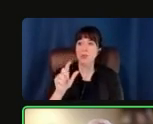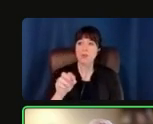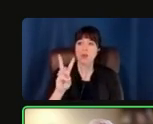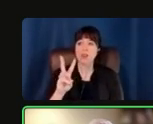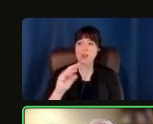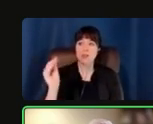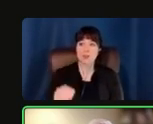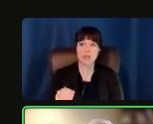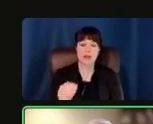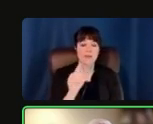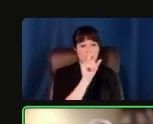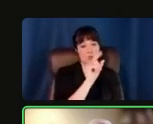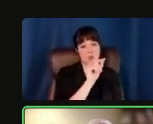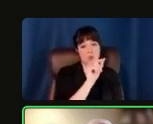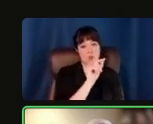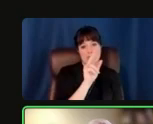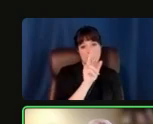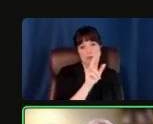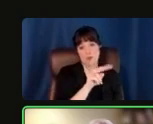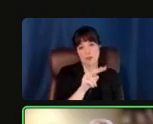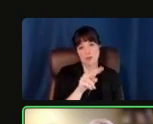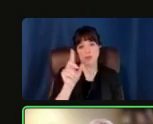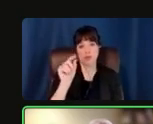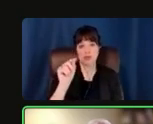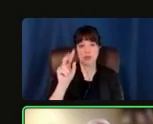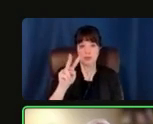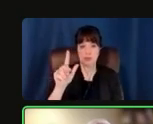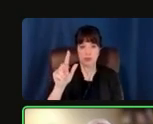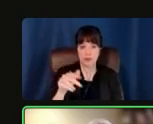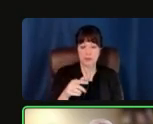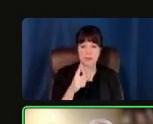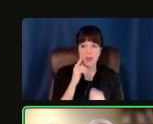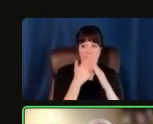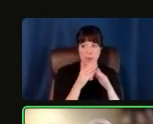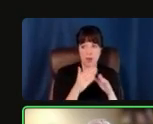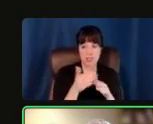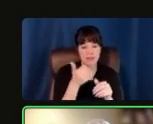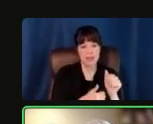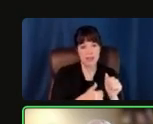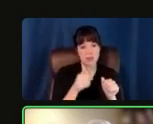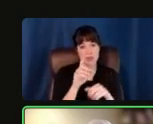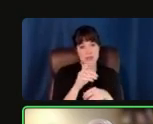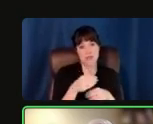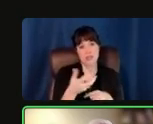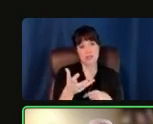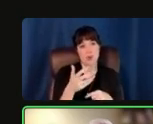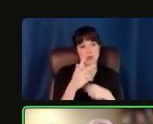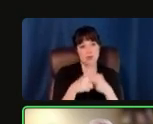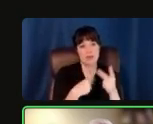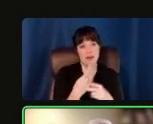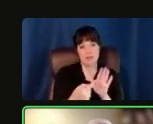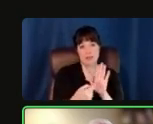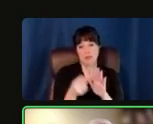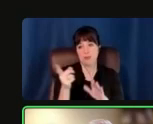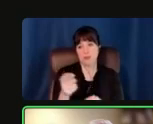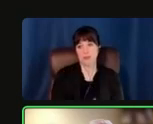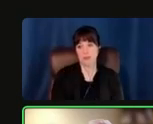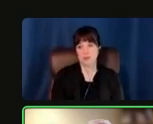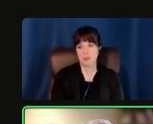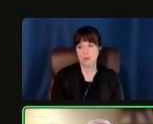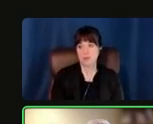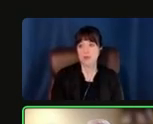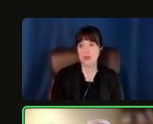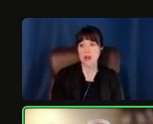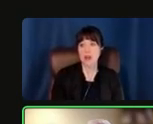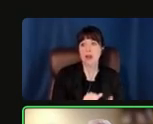and 23, respectively. This the breakdown of each disposal type is displayed here on this table. The disposal